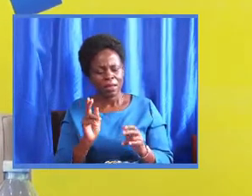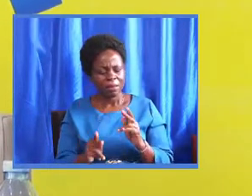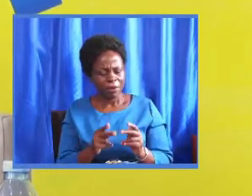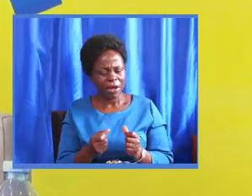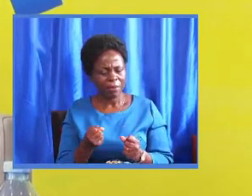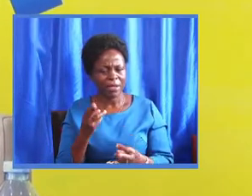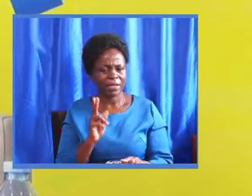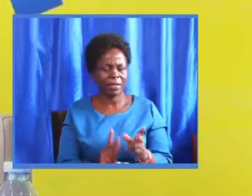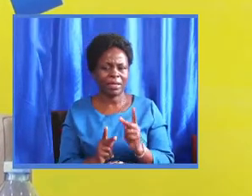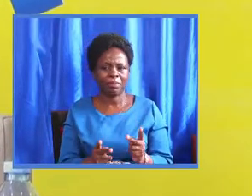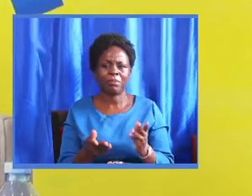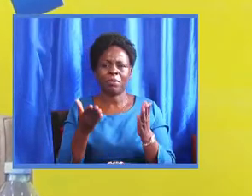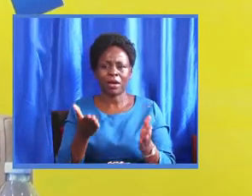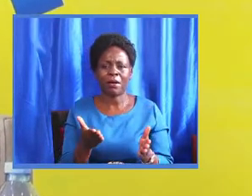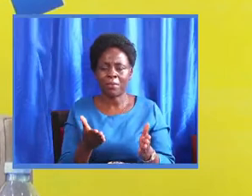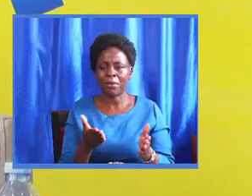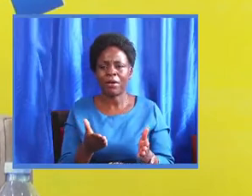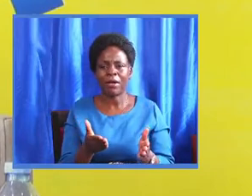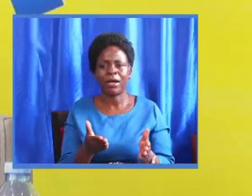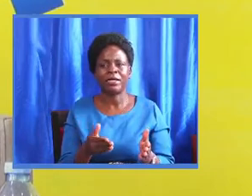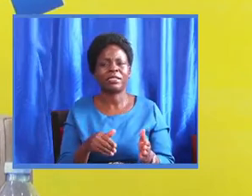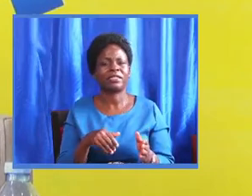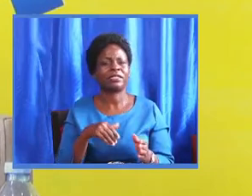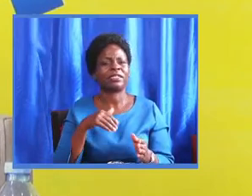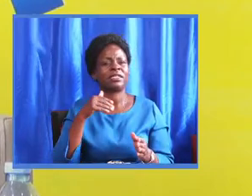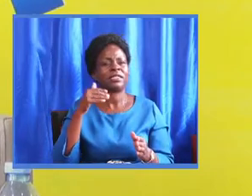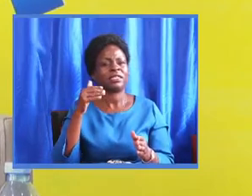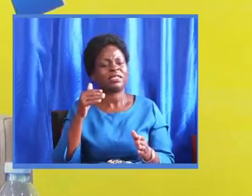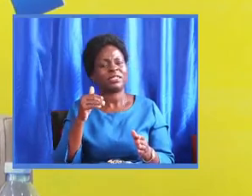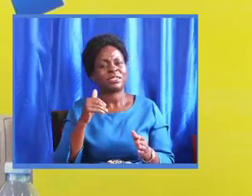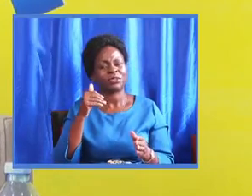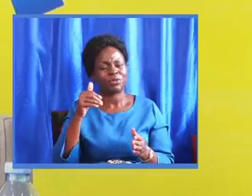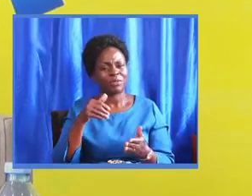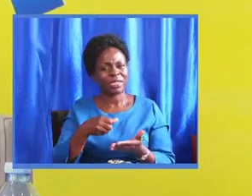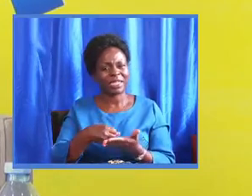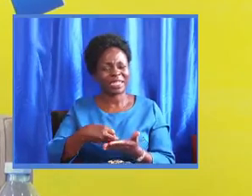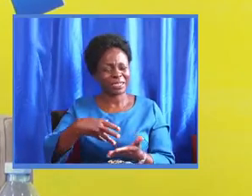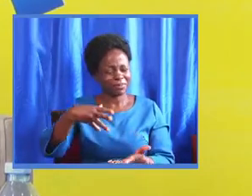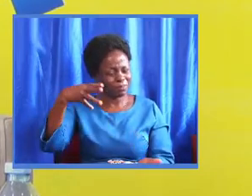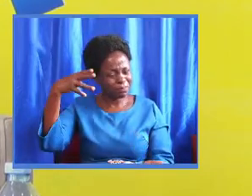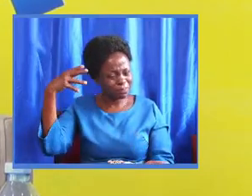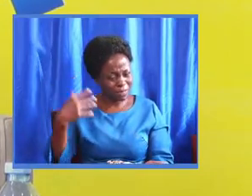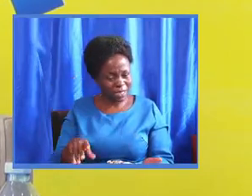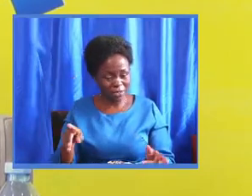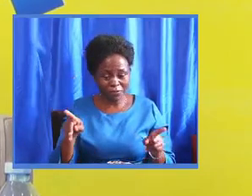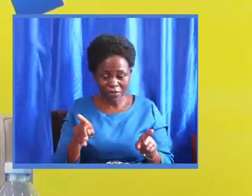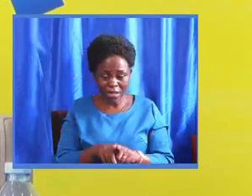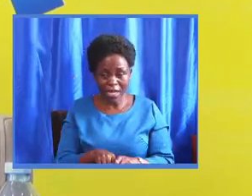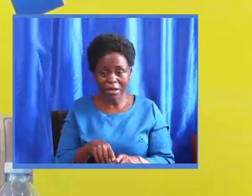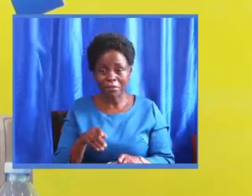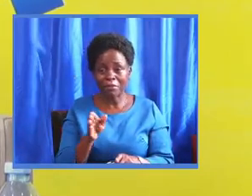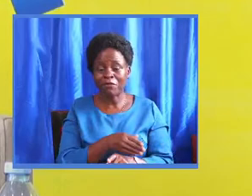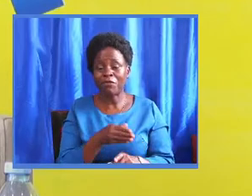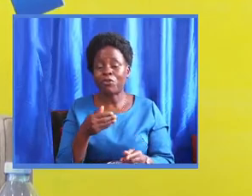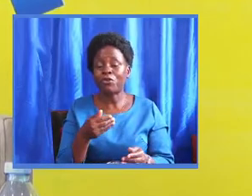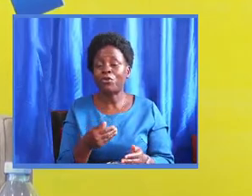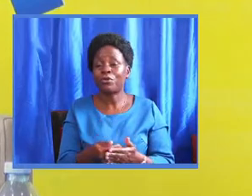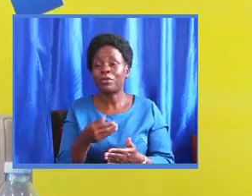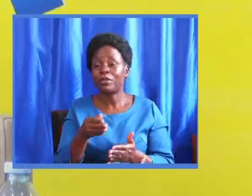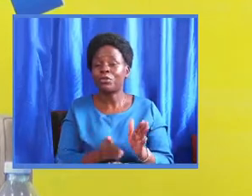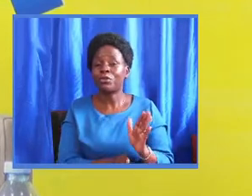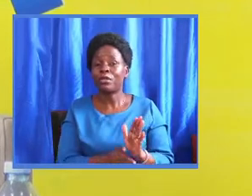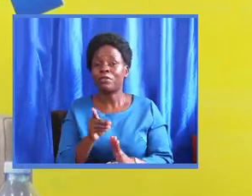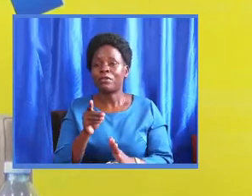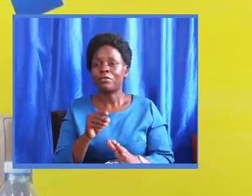urban areas. And it tends to be extremely expensive because as you go to acquire it, before you develop it, you have to